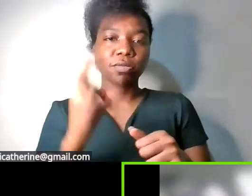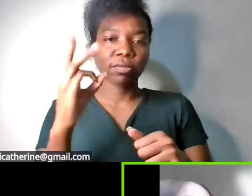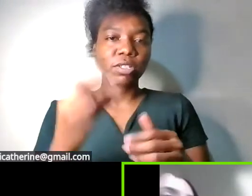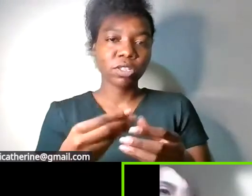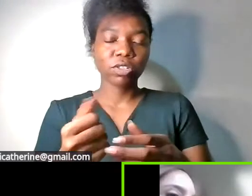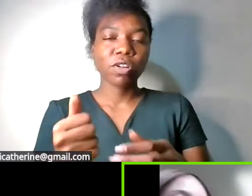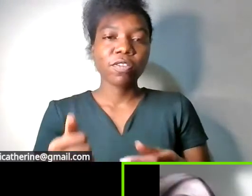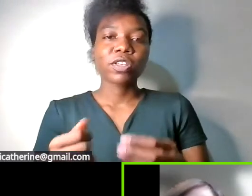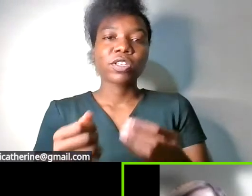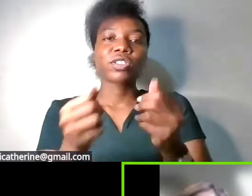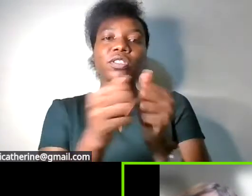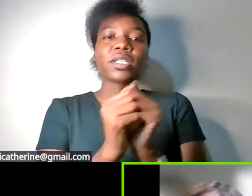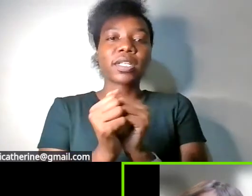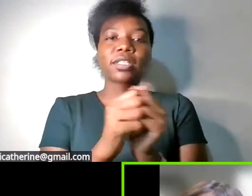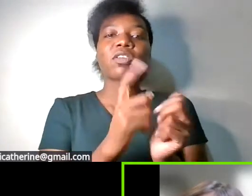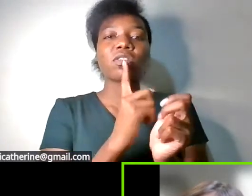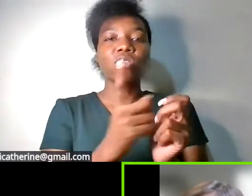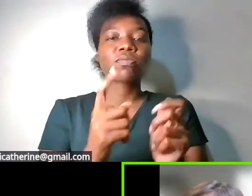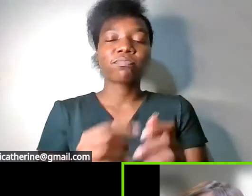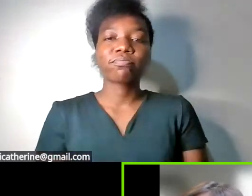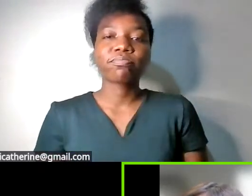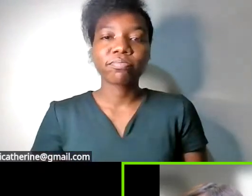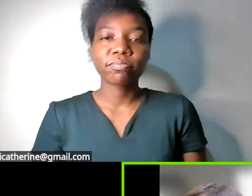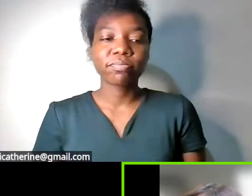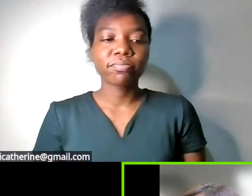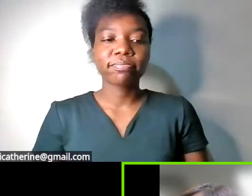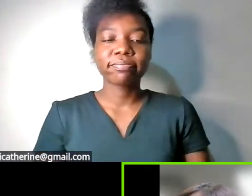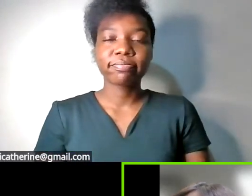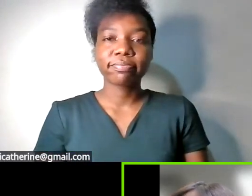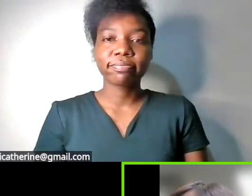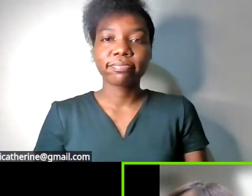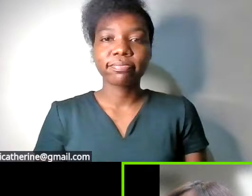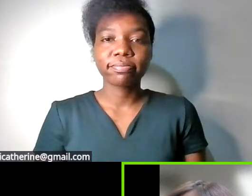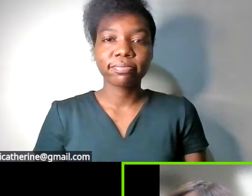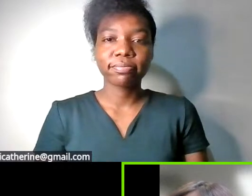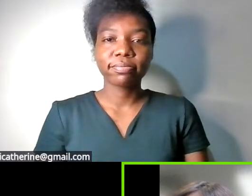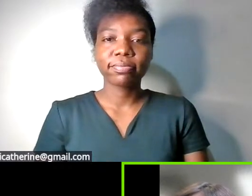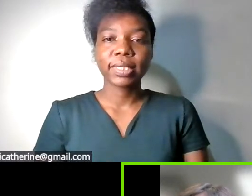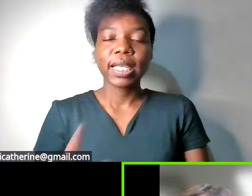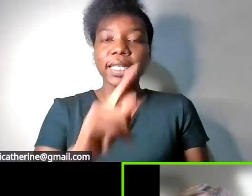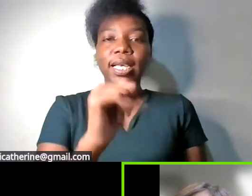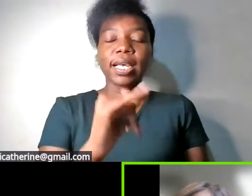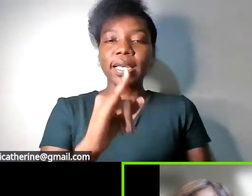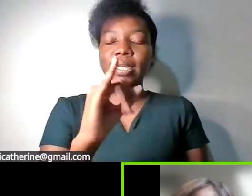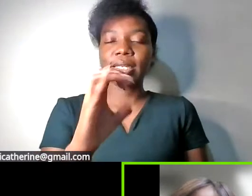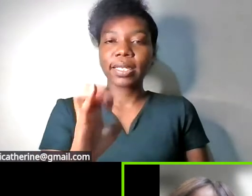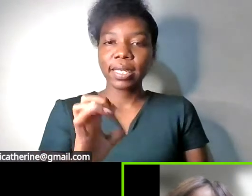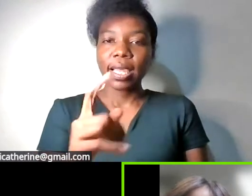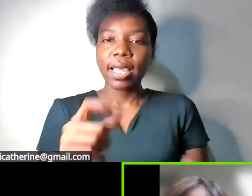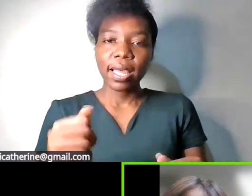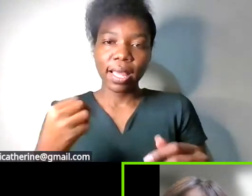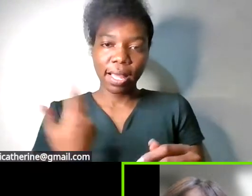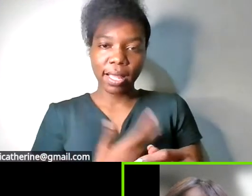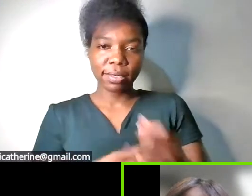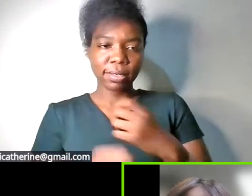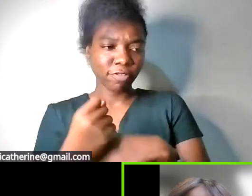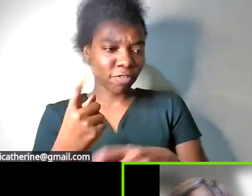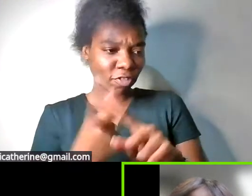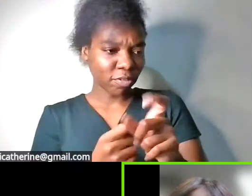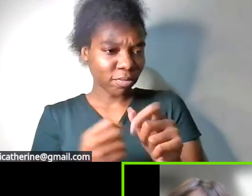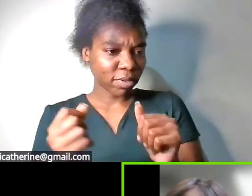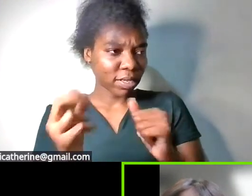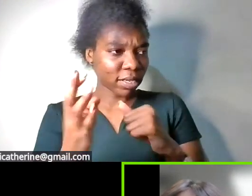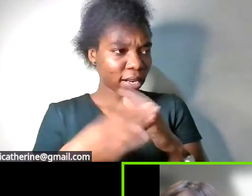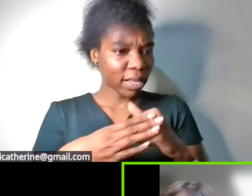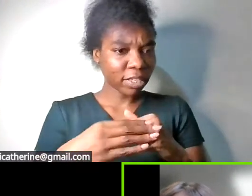traditionally, throughout the years, Tyee has been from grade 9 to grade 12. Okay, so